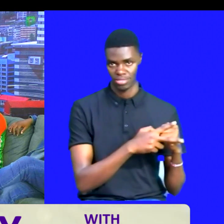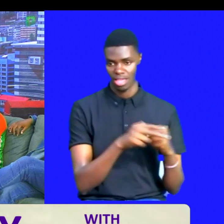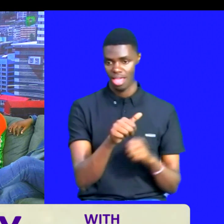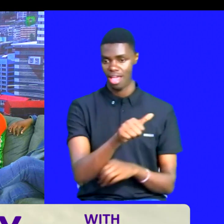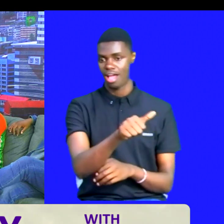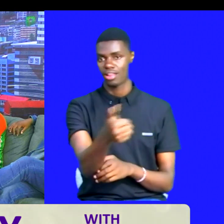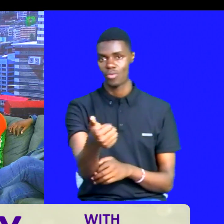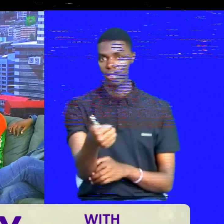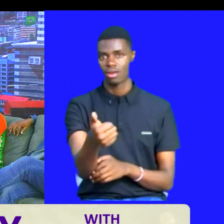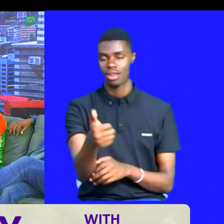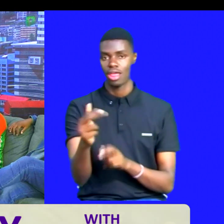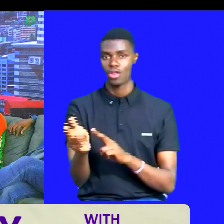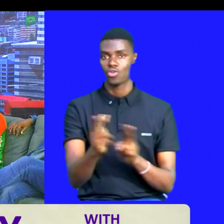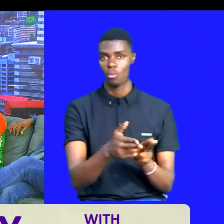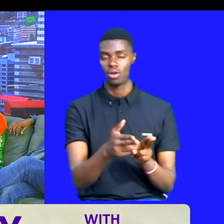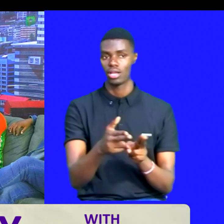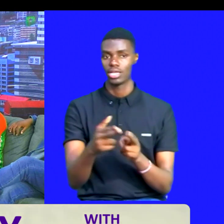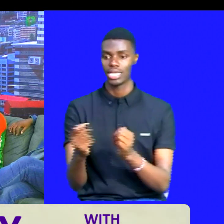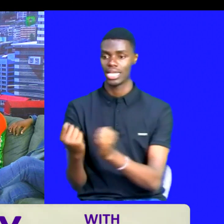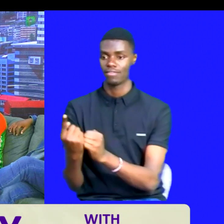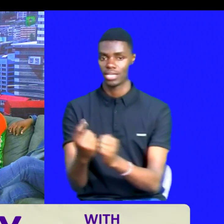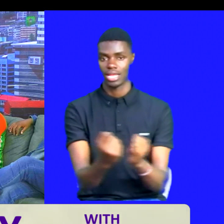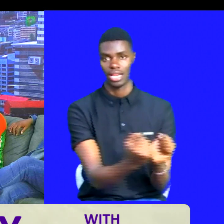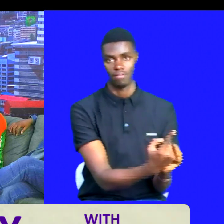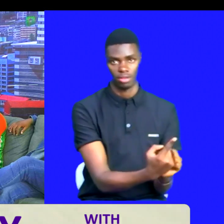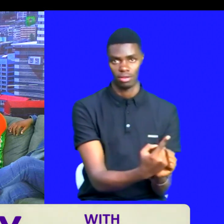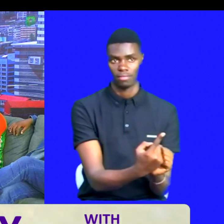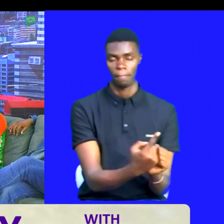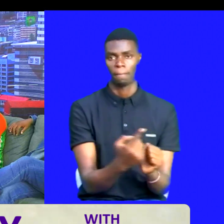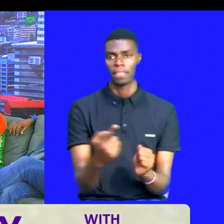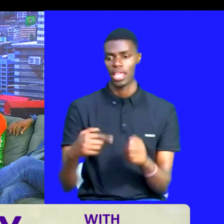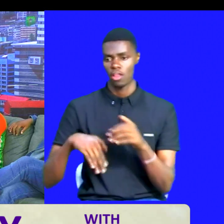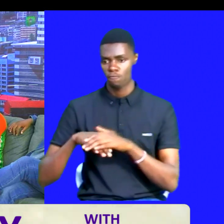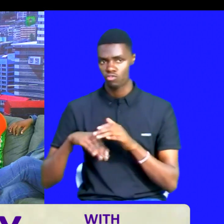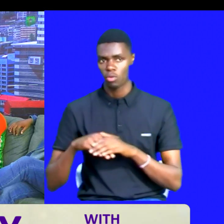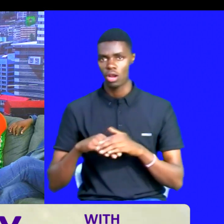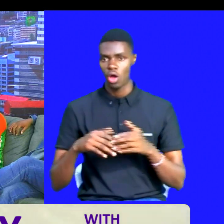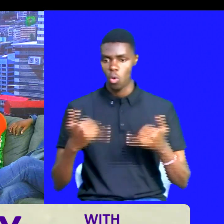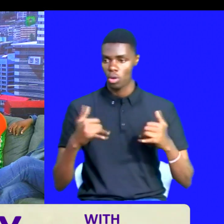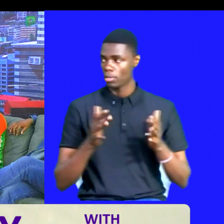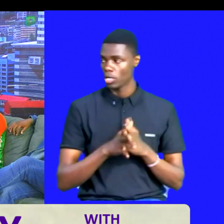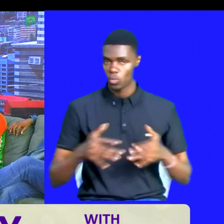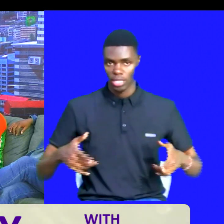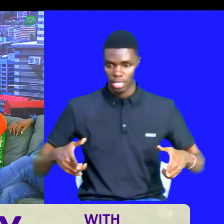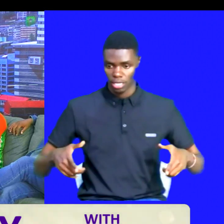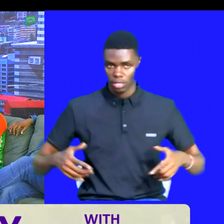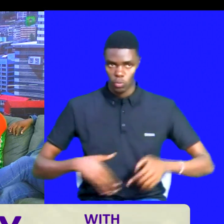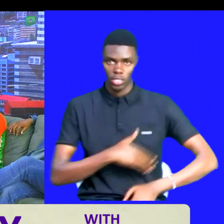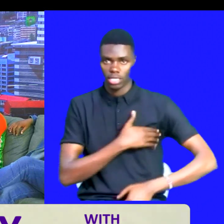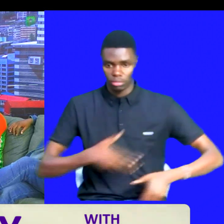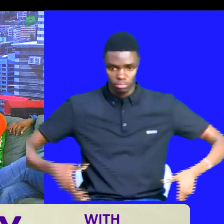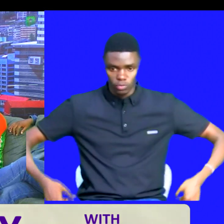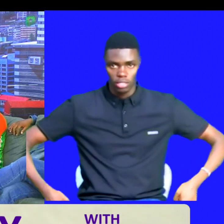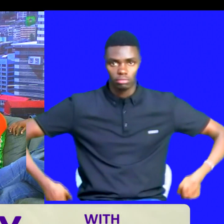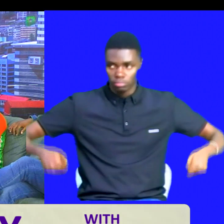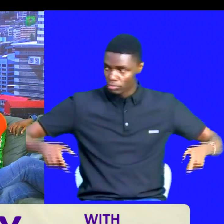is the normal football is 11-a-side. So in our football we play with the crutches, which is these crutches. Mm-hmm. So